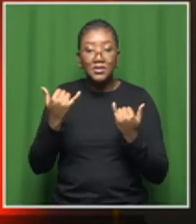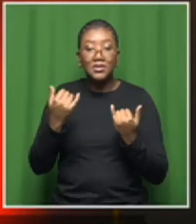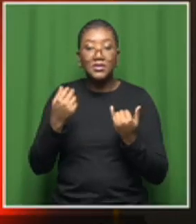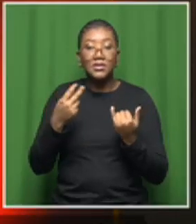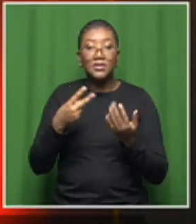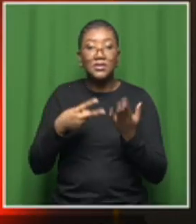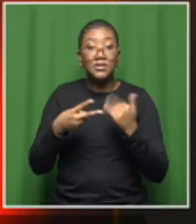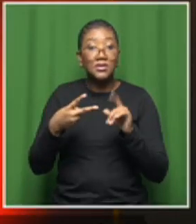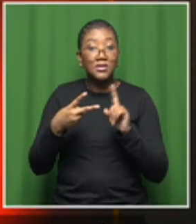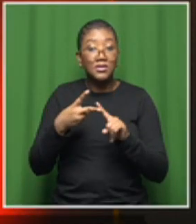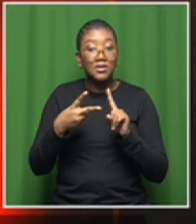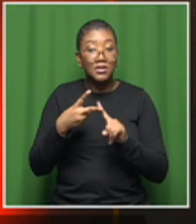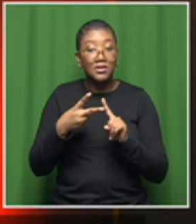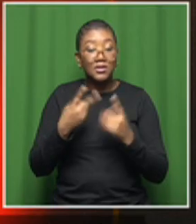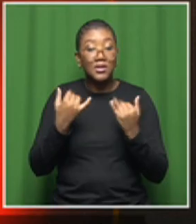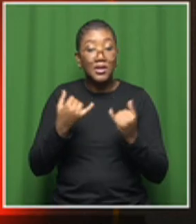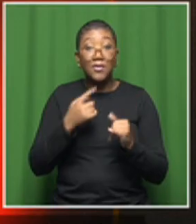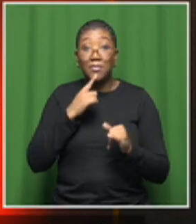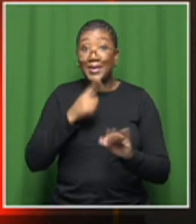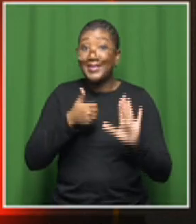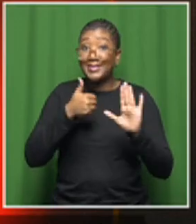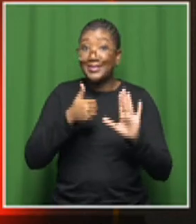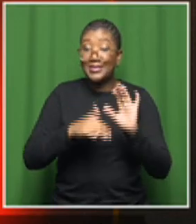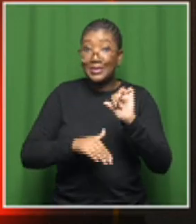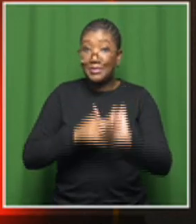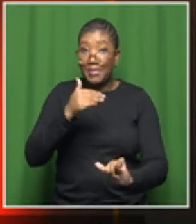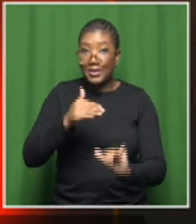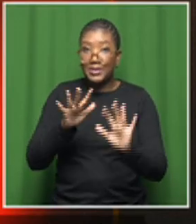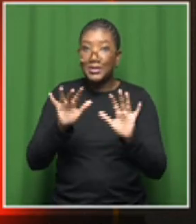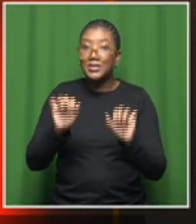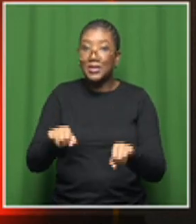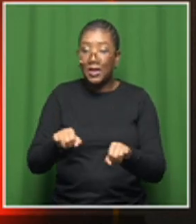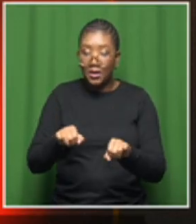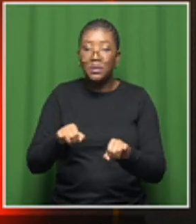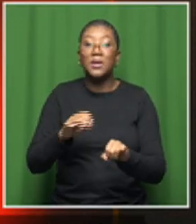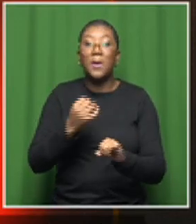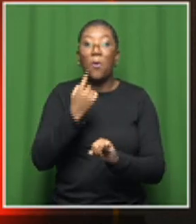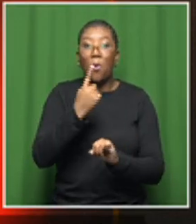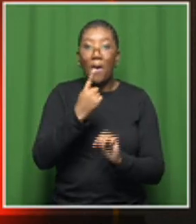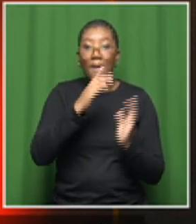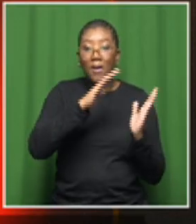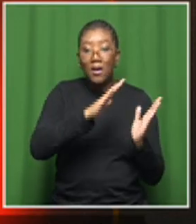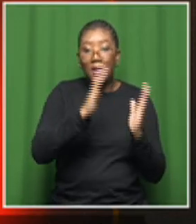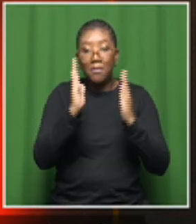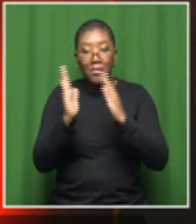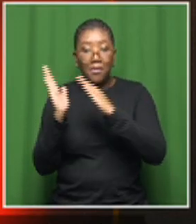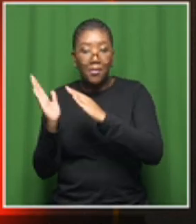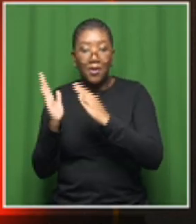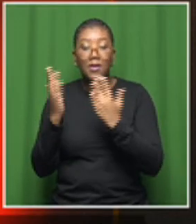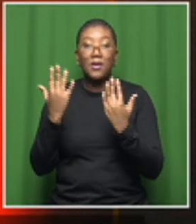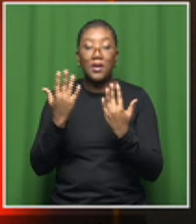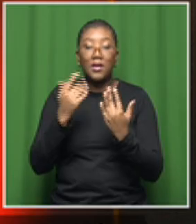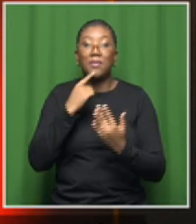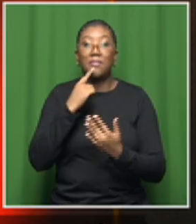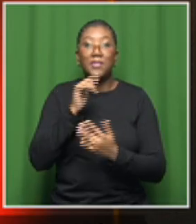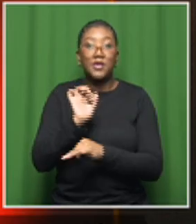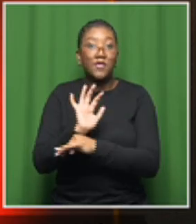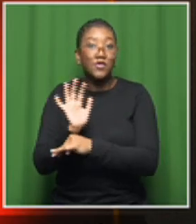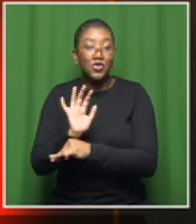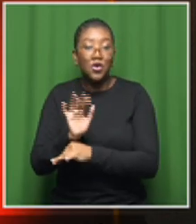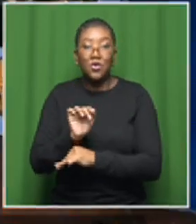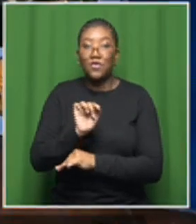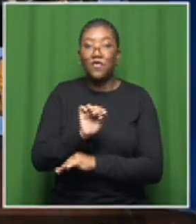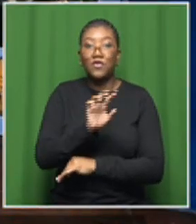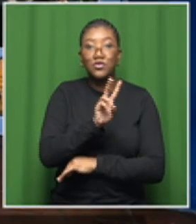those rehearsal times can take up to 6 months at a time, and the shows will run for 2 to 3 weeks. But there's also spaces